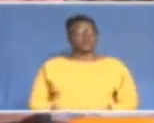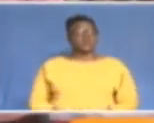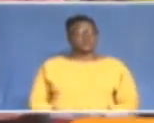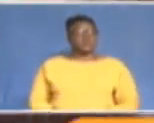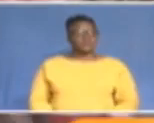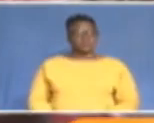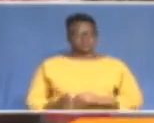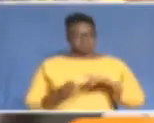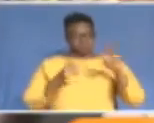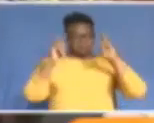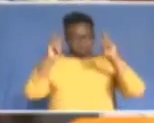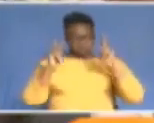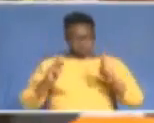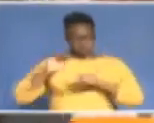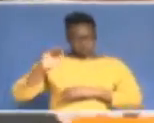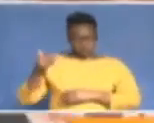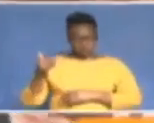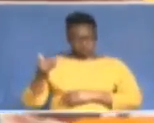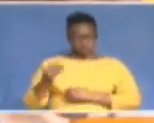In Kisumu town,